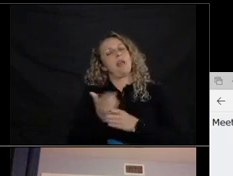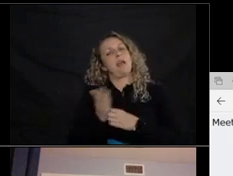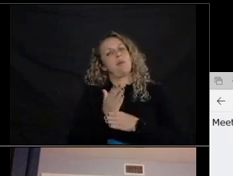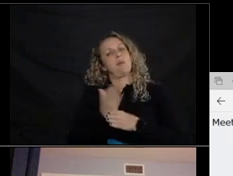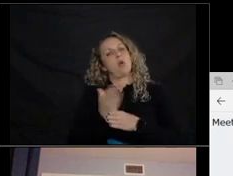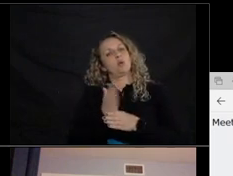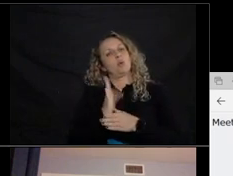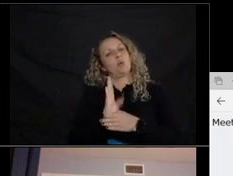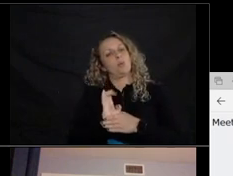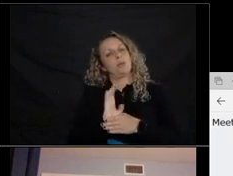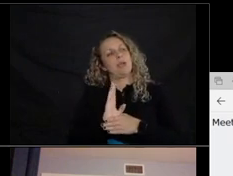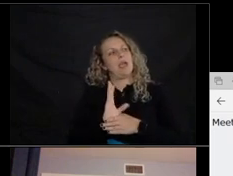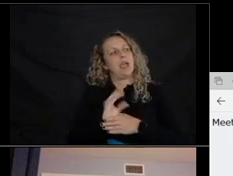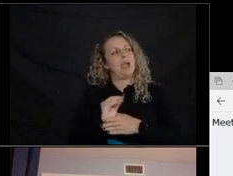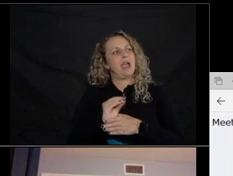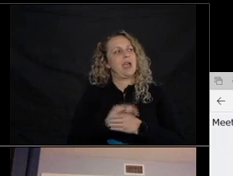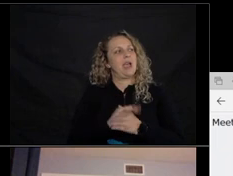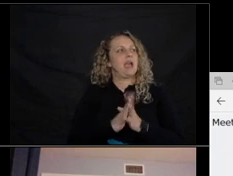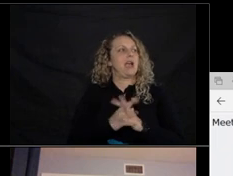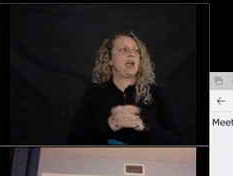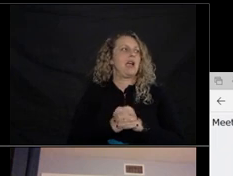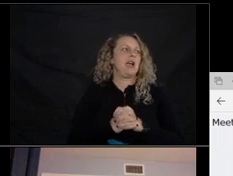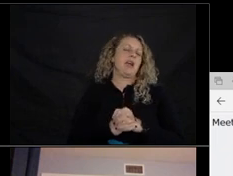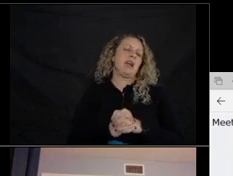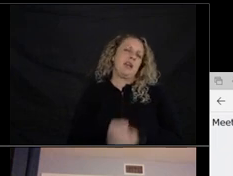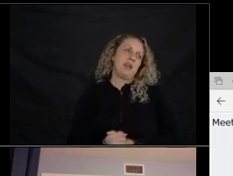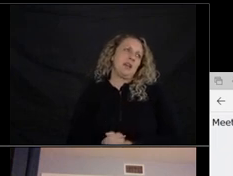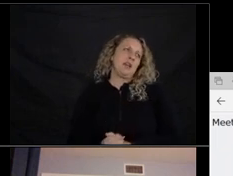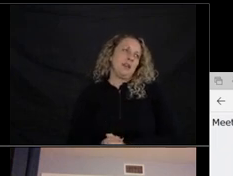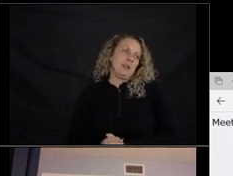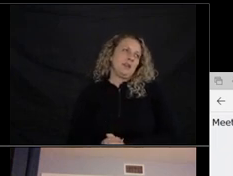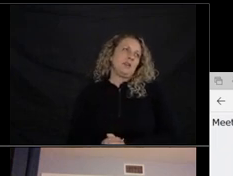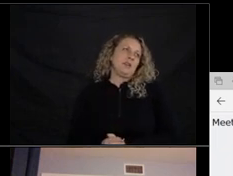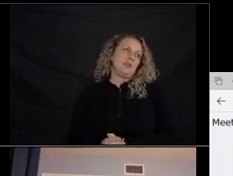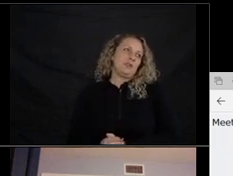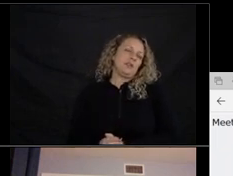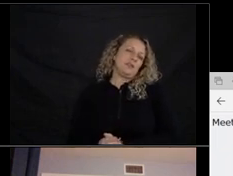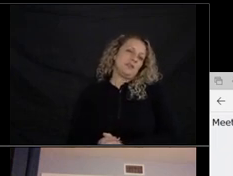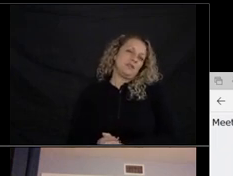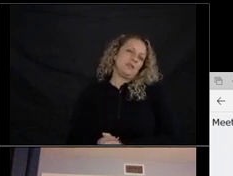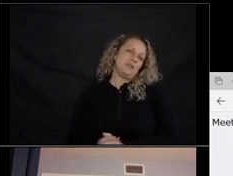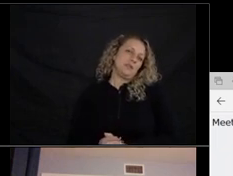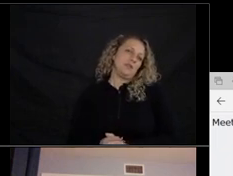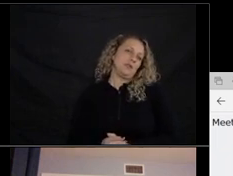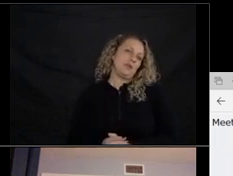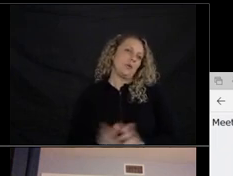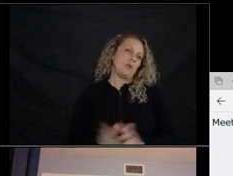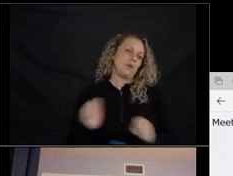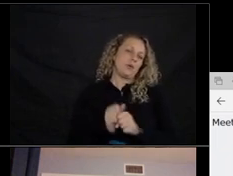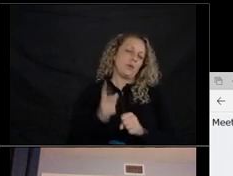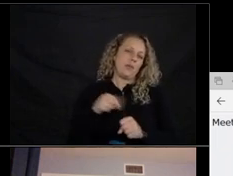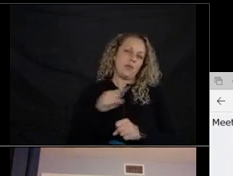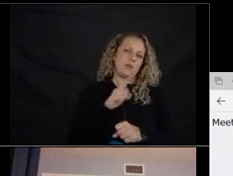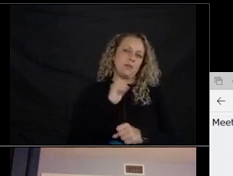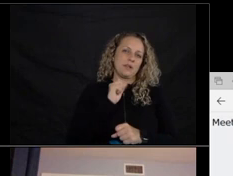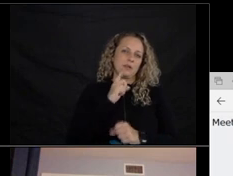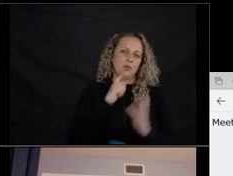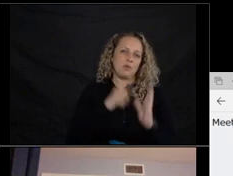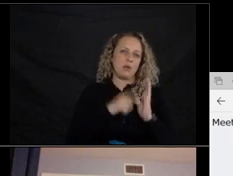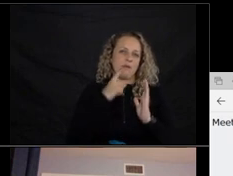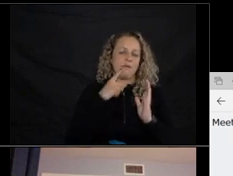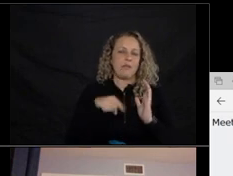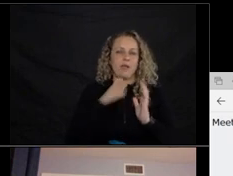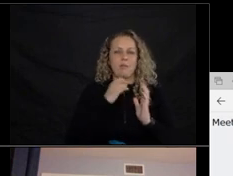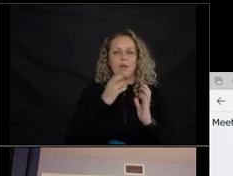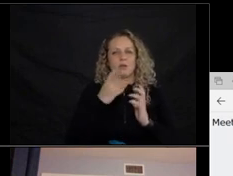range would be. And, you know, we'll always work with them to make something realized for them. I just want